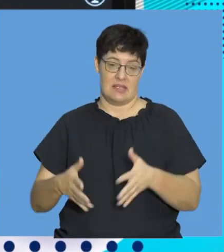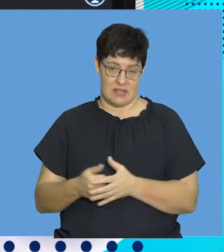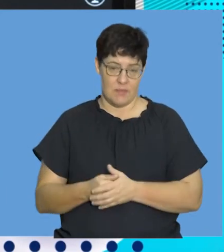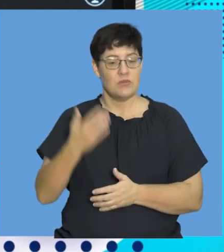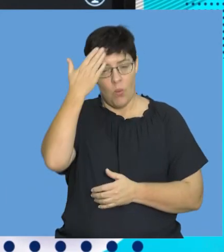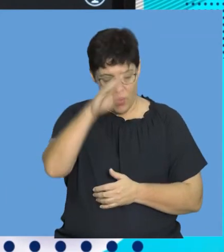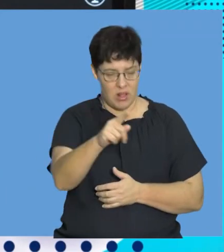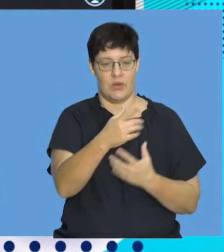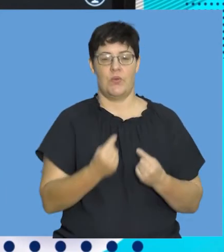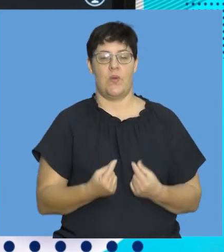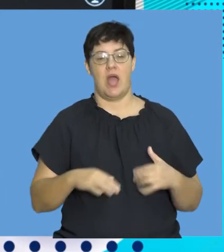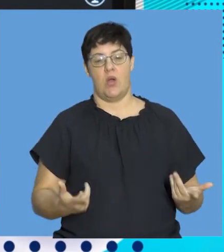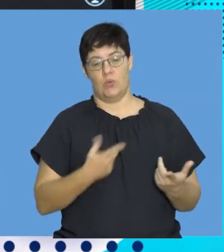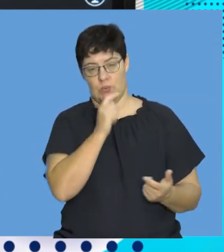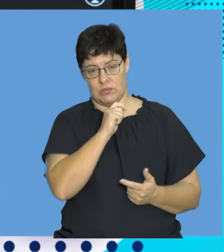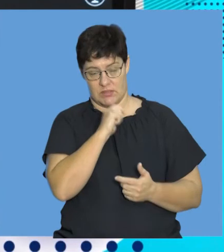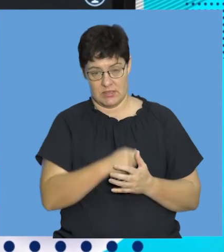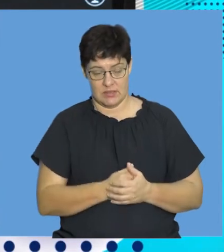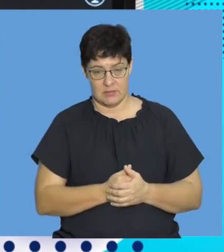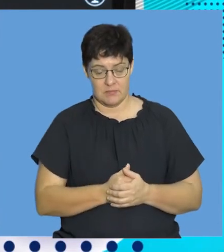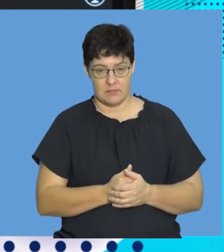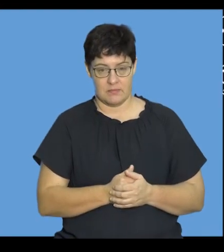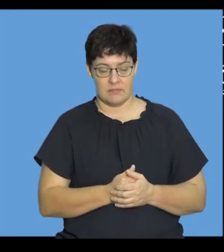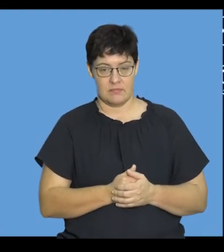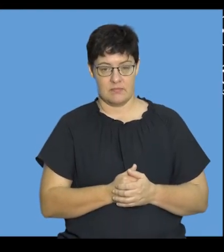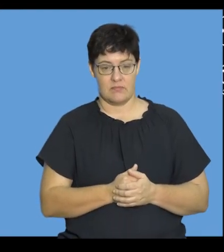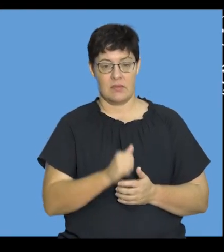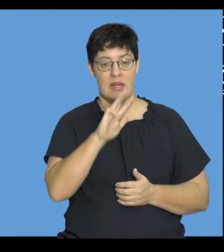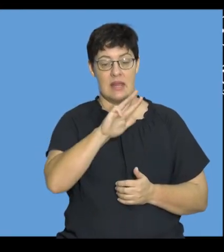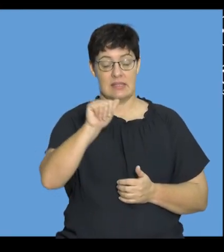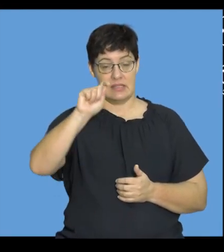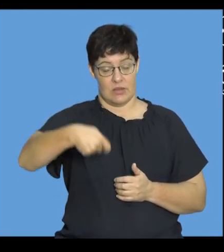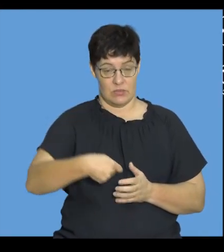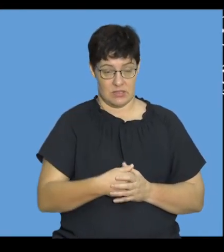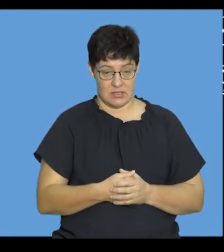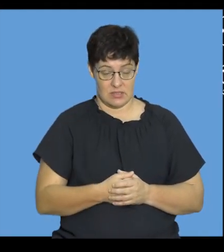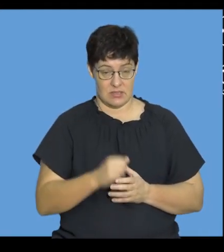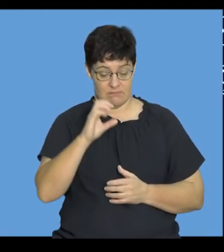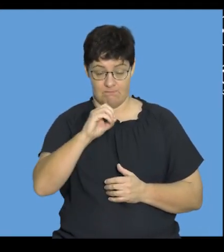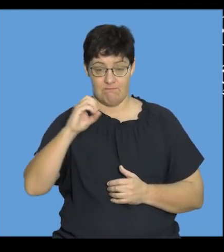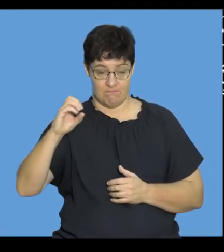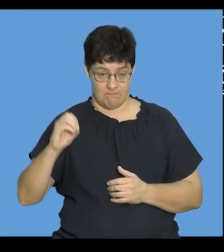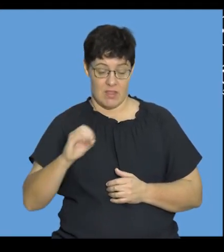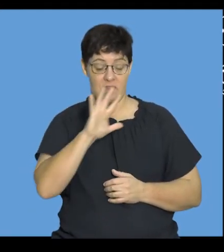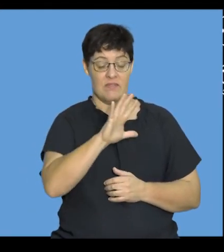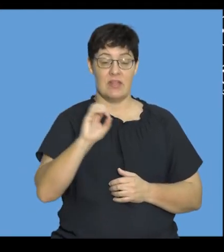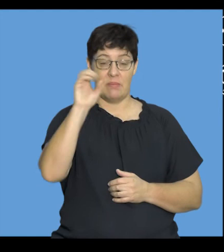use your calculator. Here we go. 96,000 will pay us, 50% will pay us